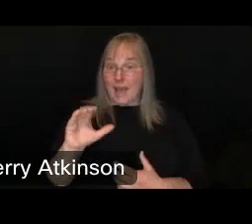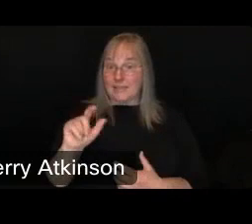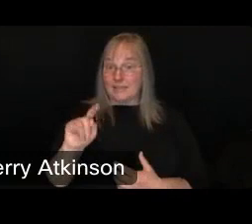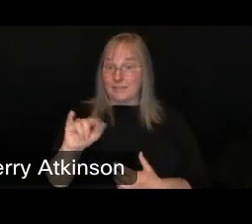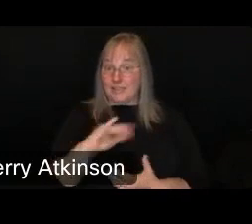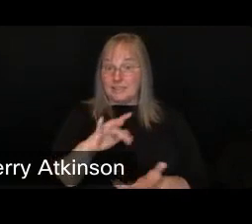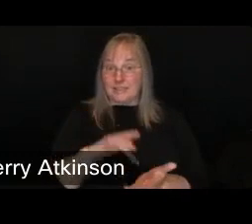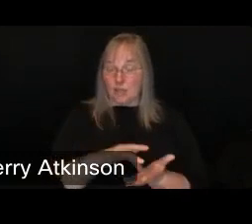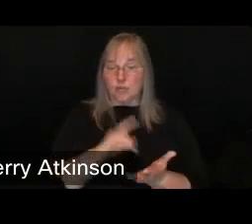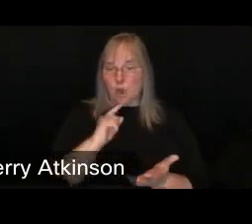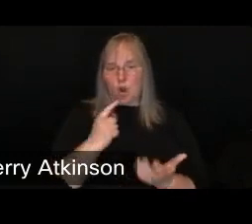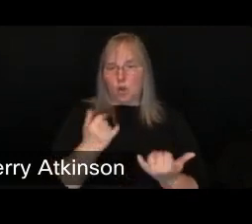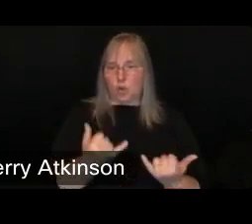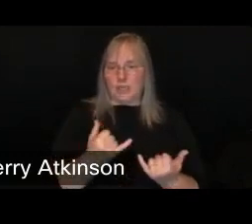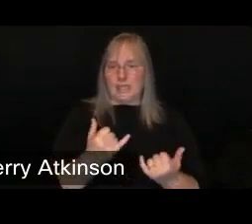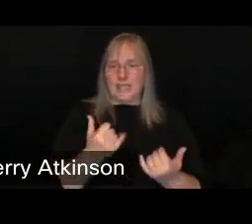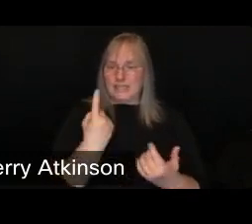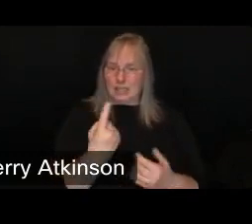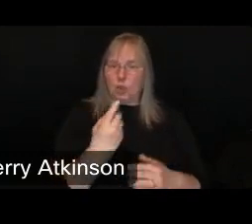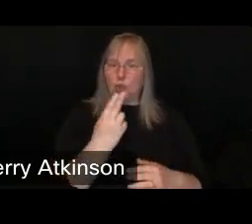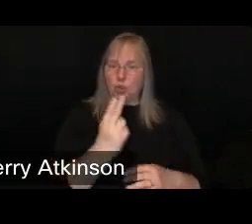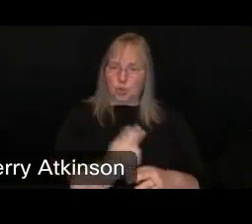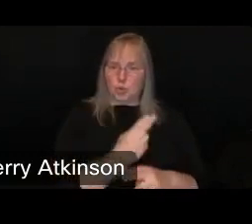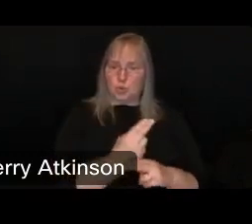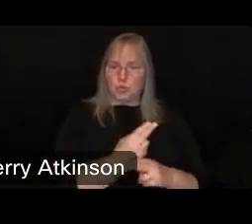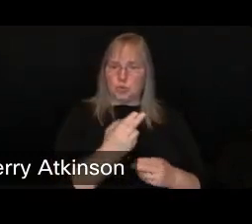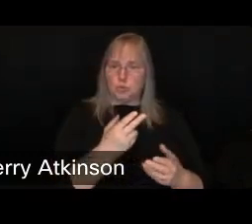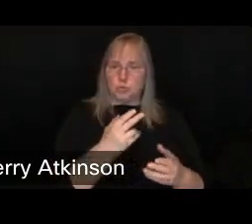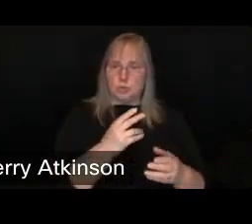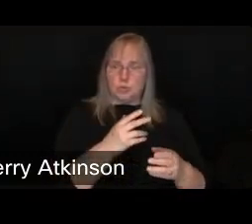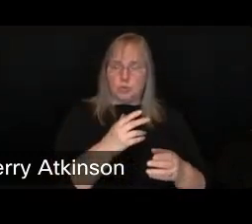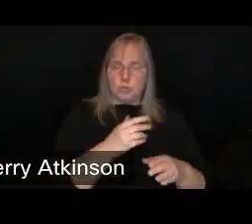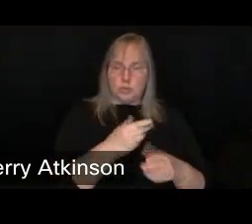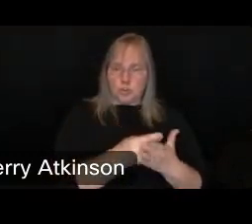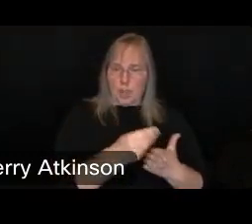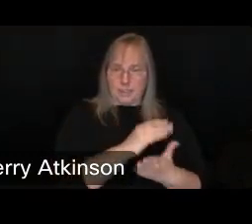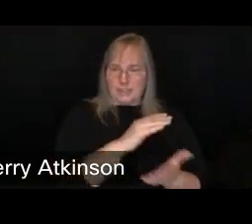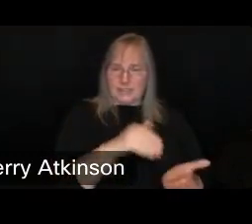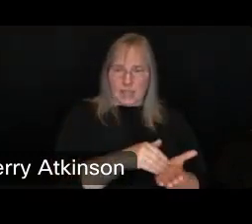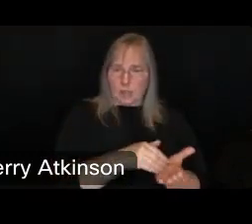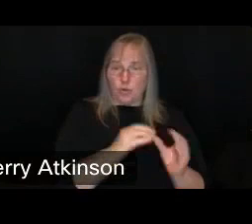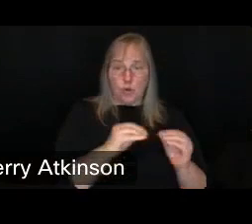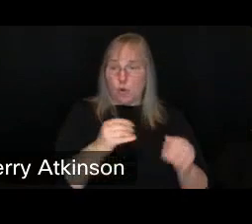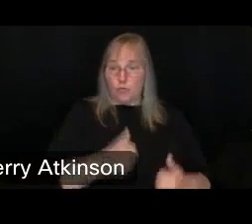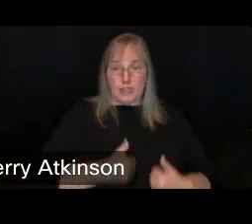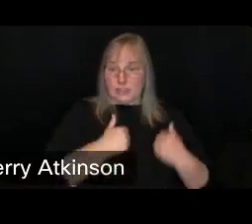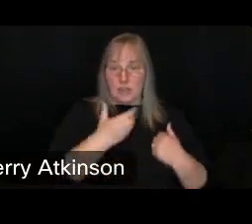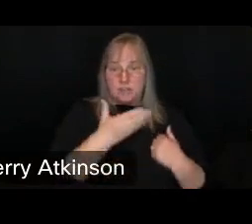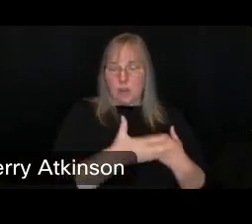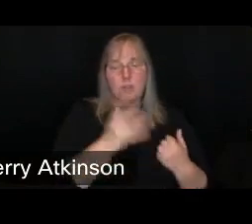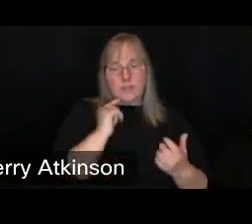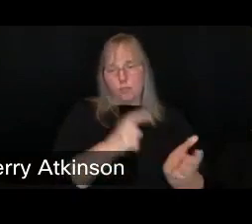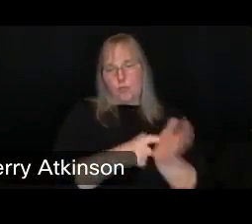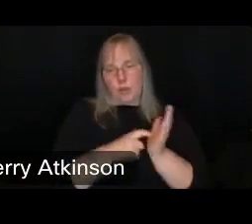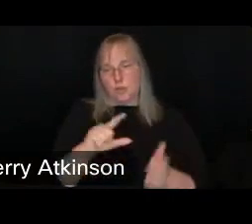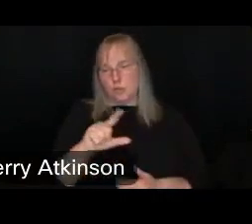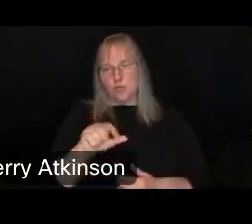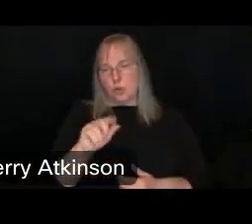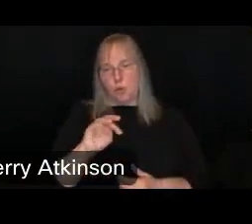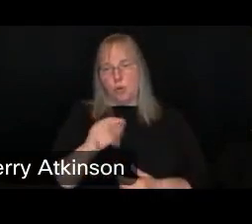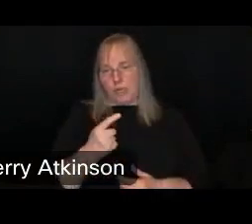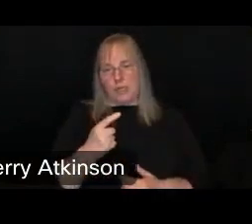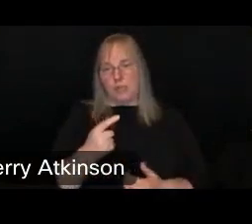older shopping centers that currently don't allow residential. They will require zoning changes in order to allow residential.